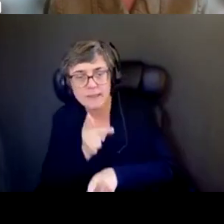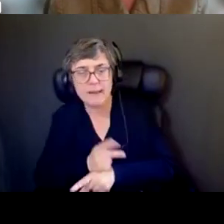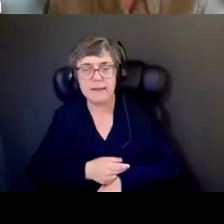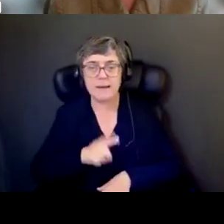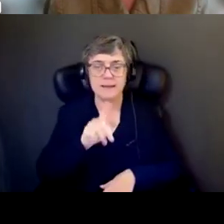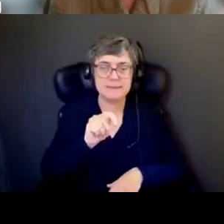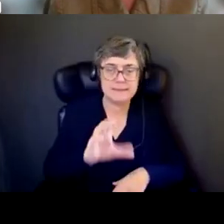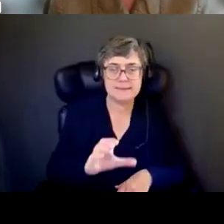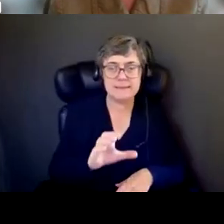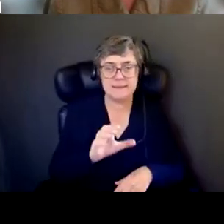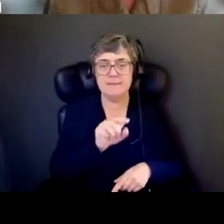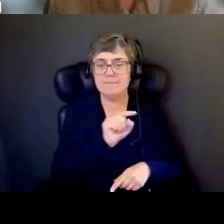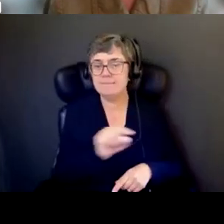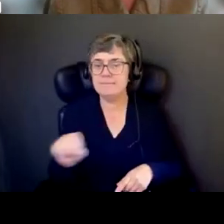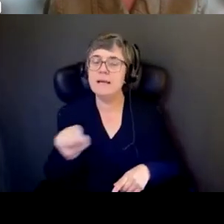other. And